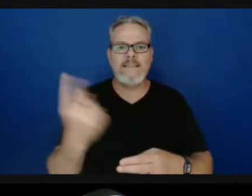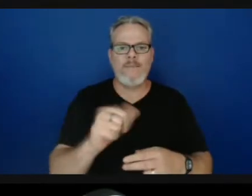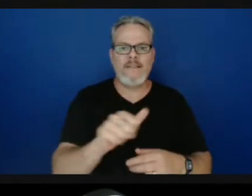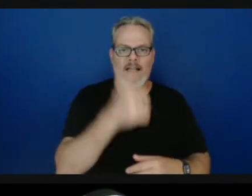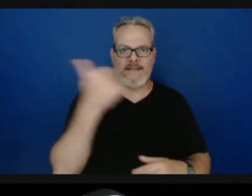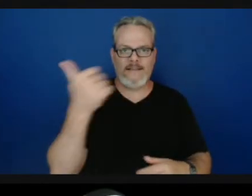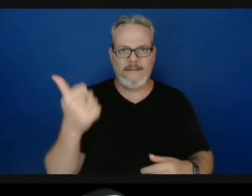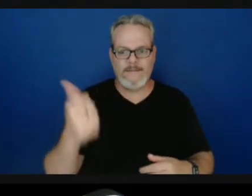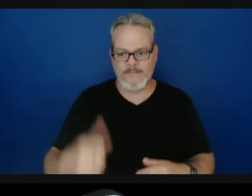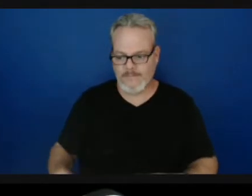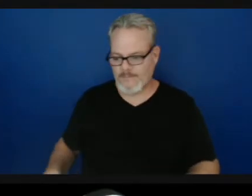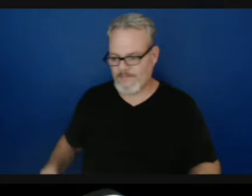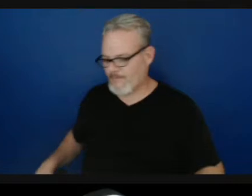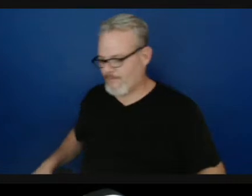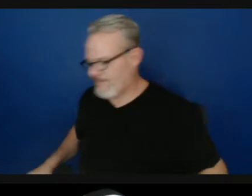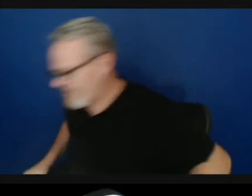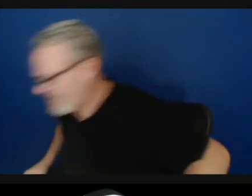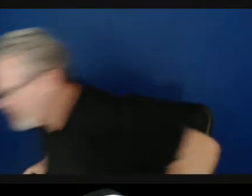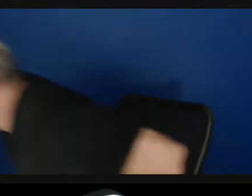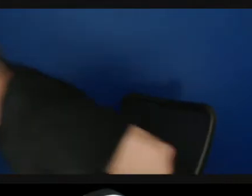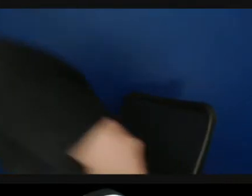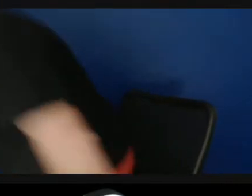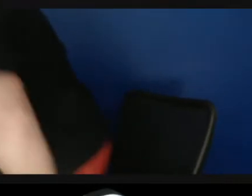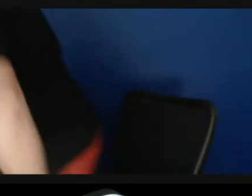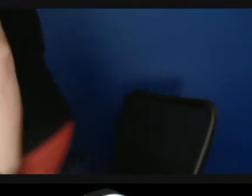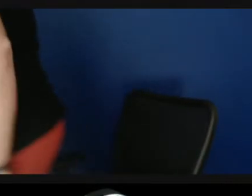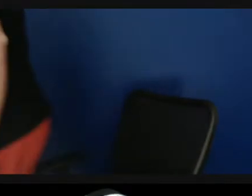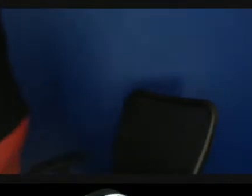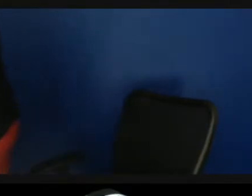All right. That's my personal take.